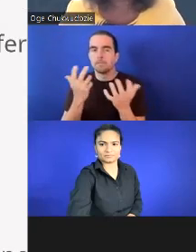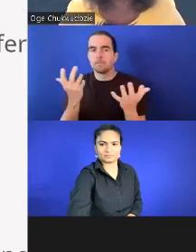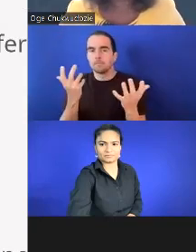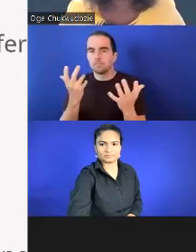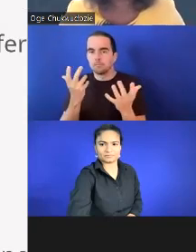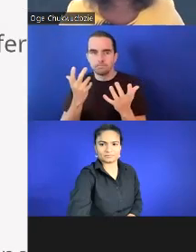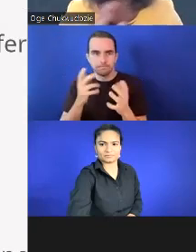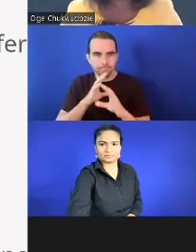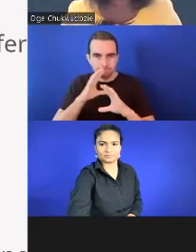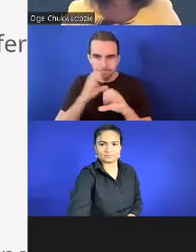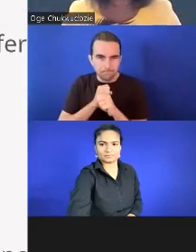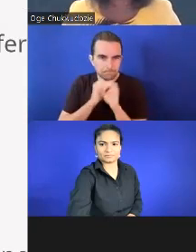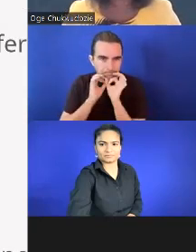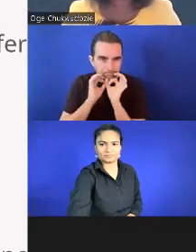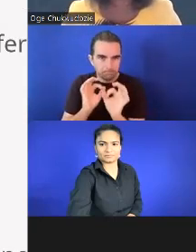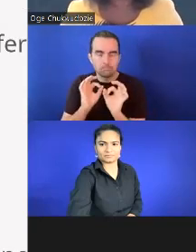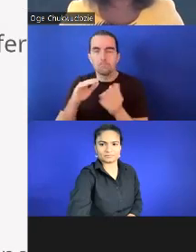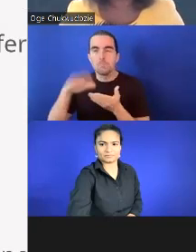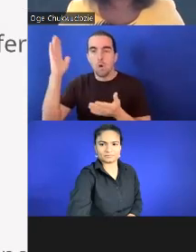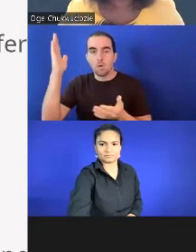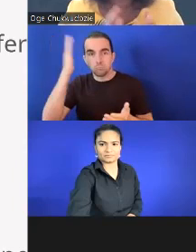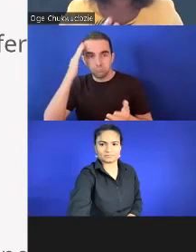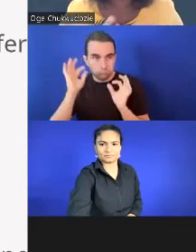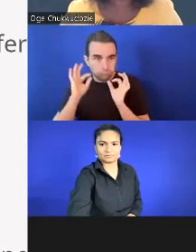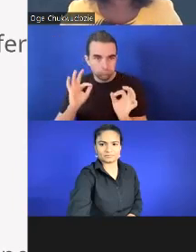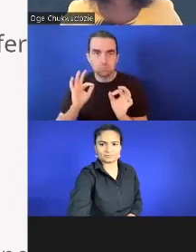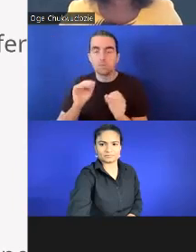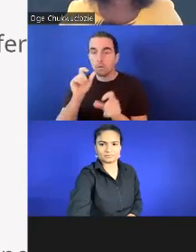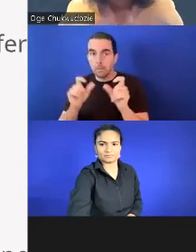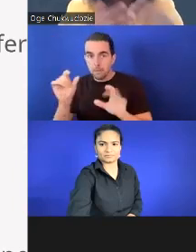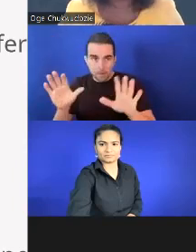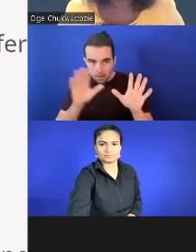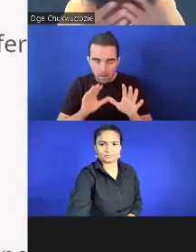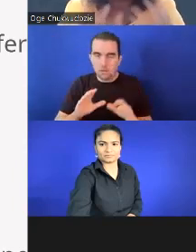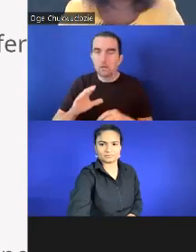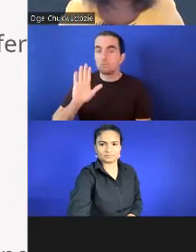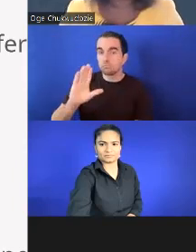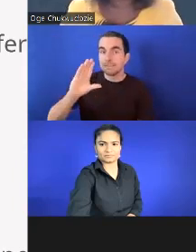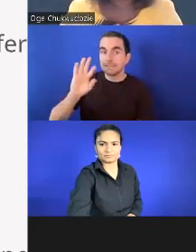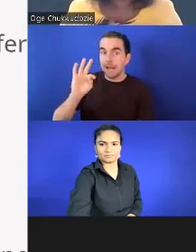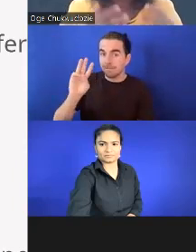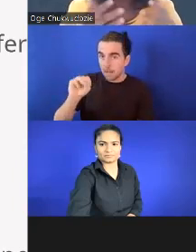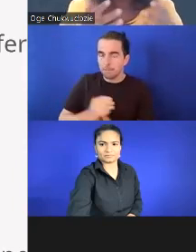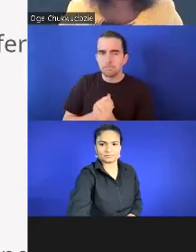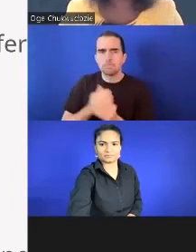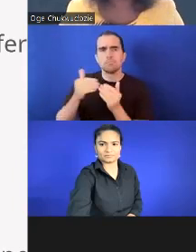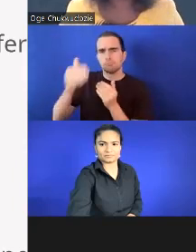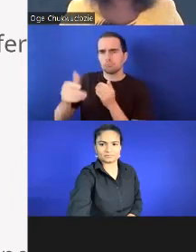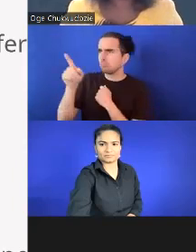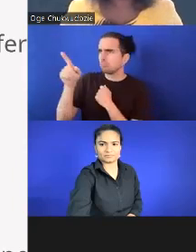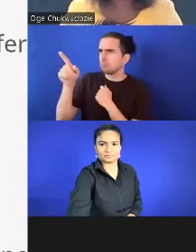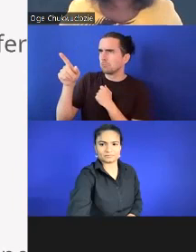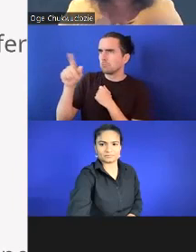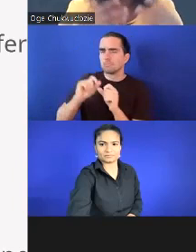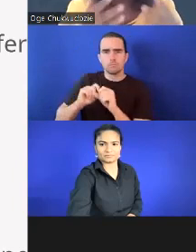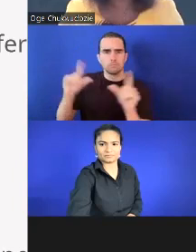slide. So these 6 steps here are a way for you to continue to maintain your feedback